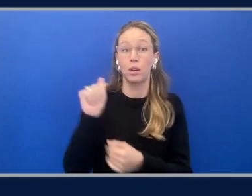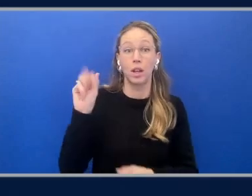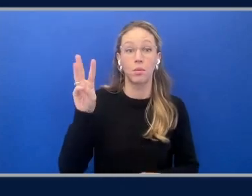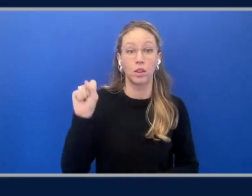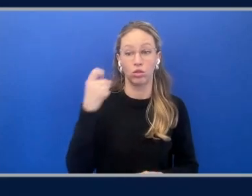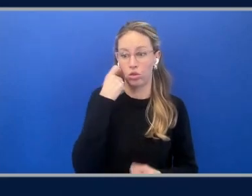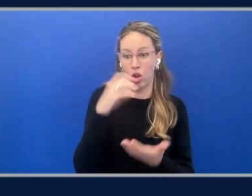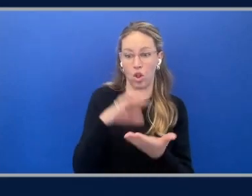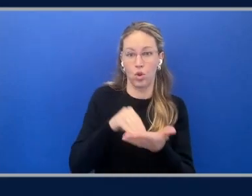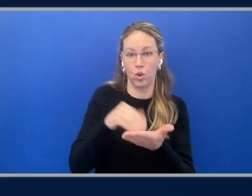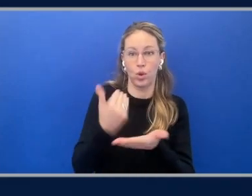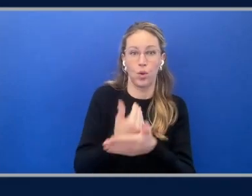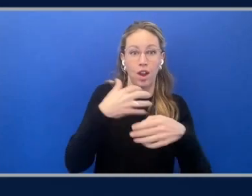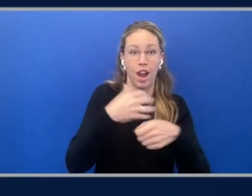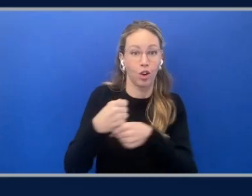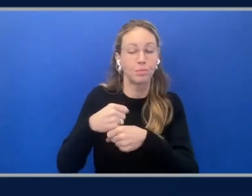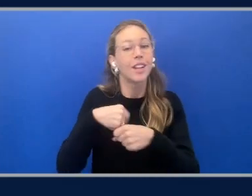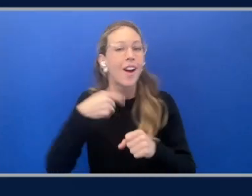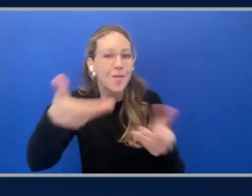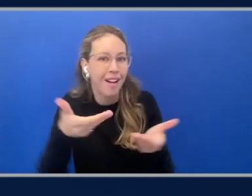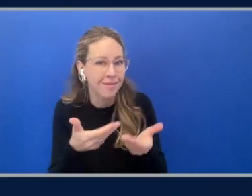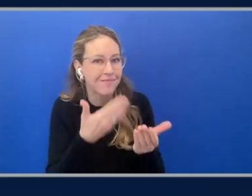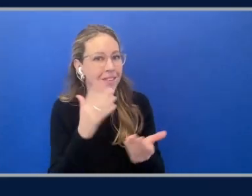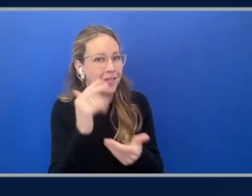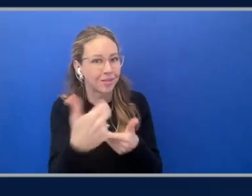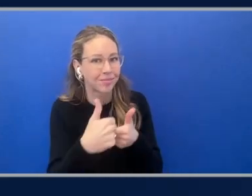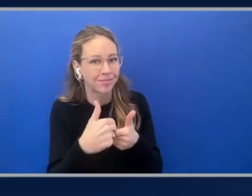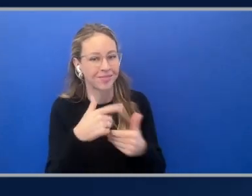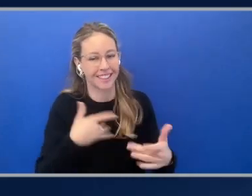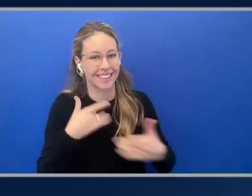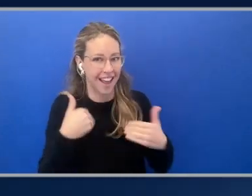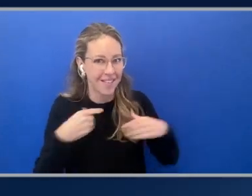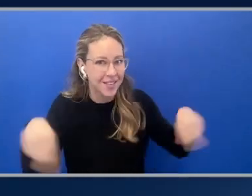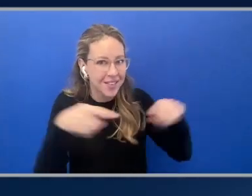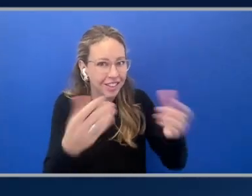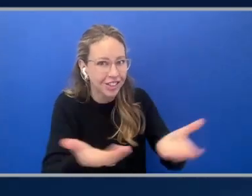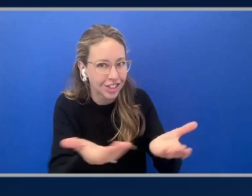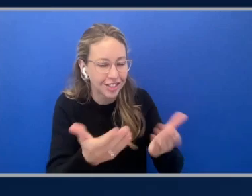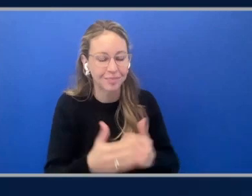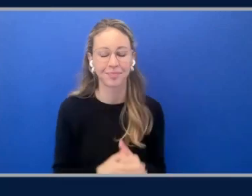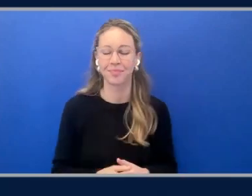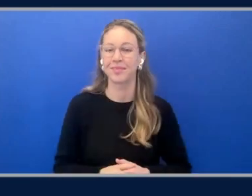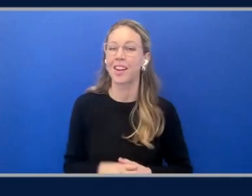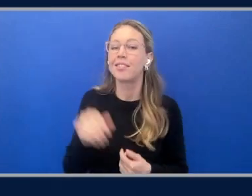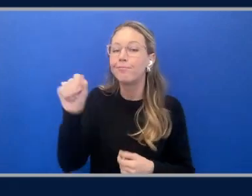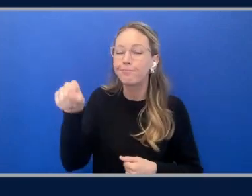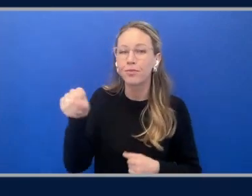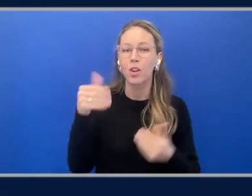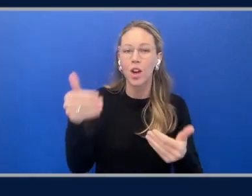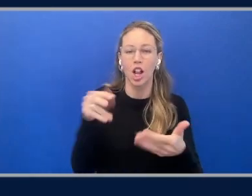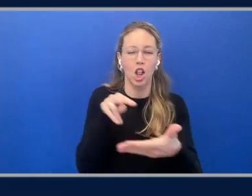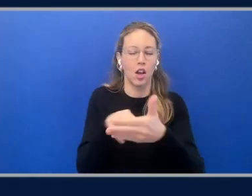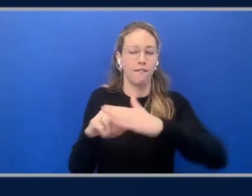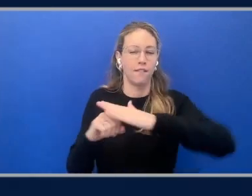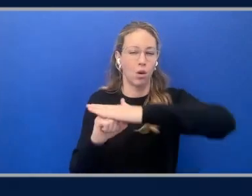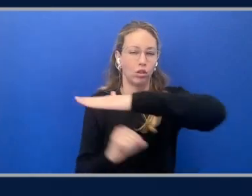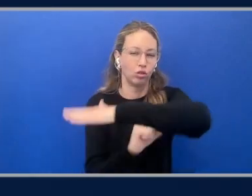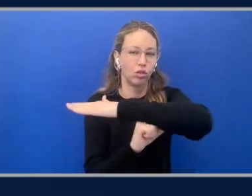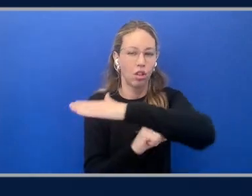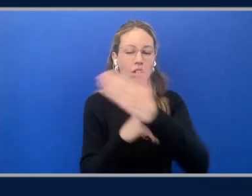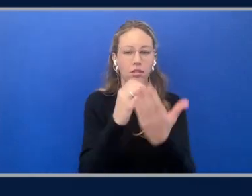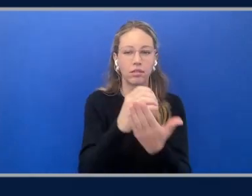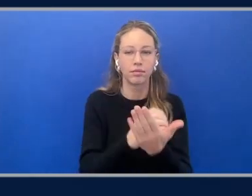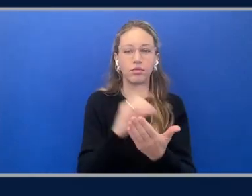are. Welcome. Thanks for being here. Thanks for joining us. We're excited to have you here. Yeah. Look at the foundationals, just